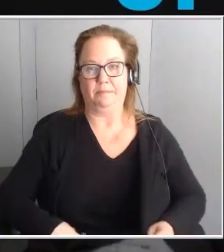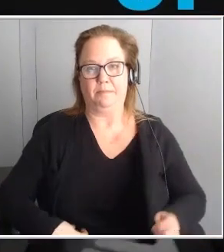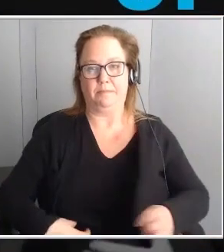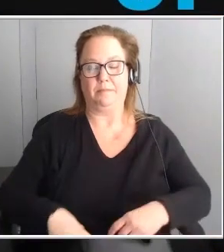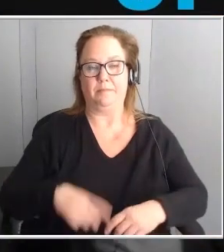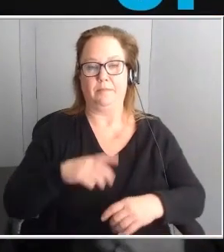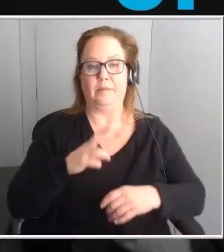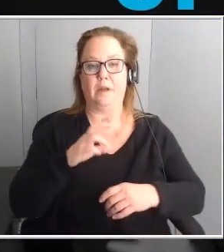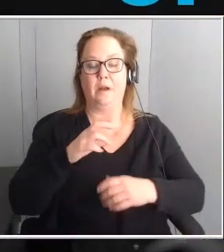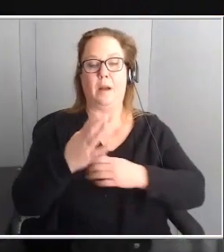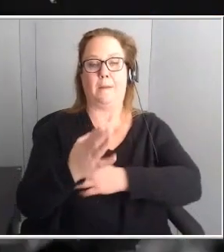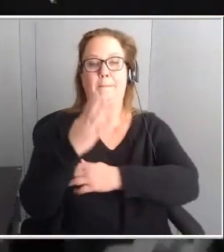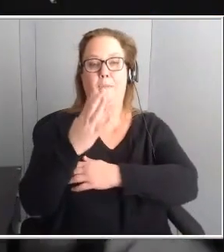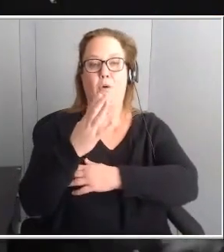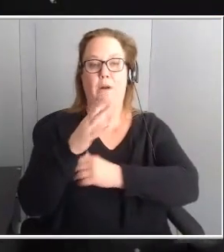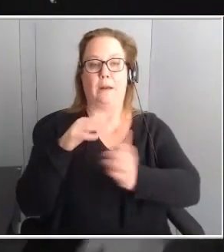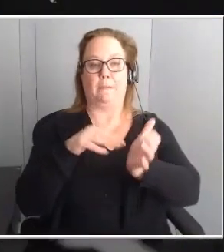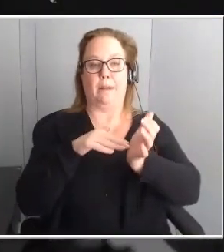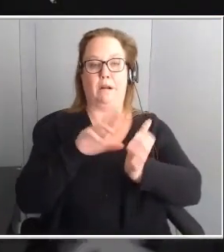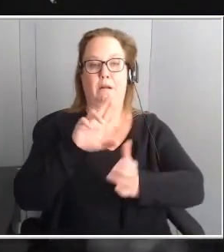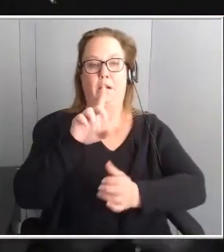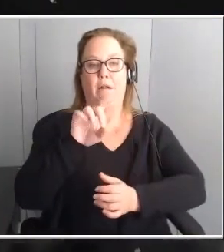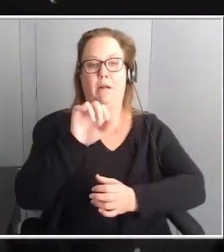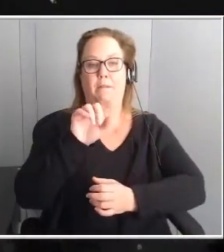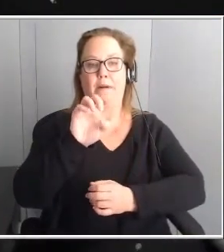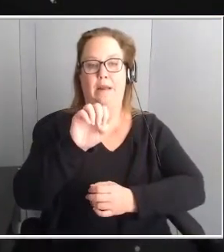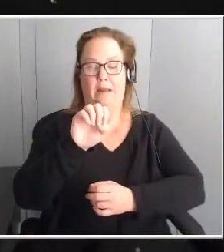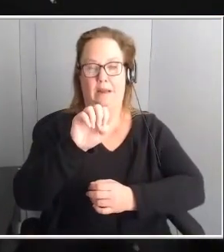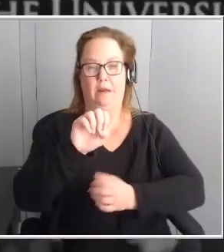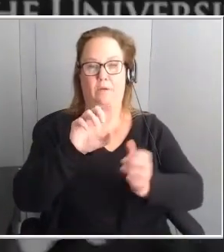Subscribe to our Morning Medical Update and Open Mics with